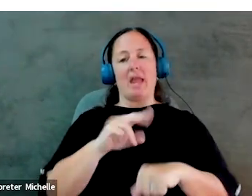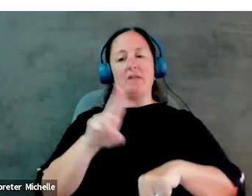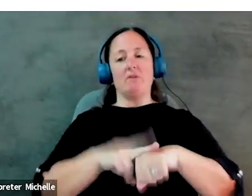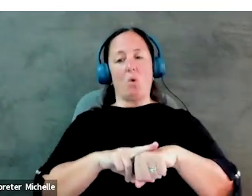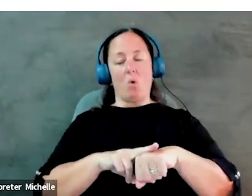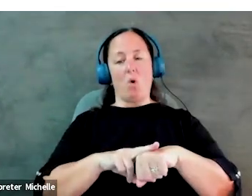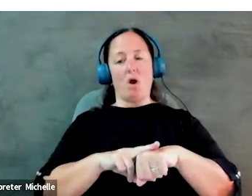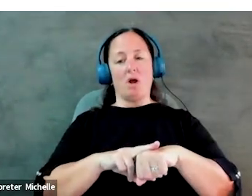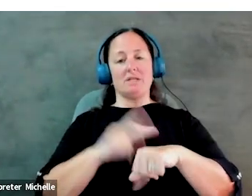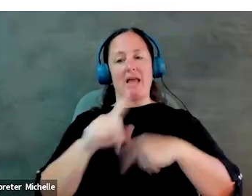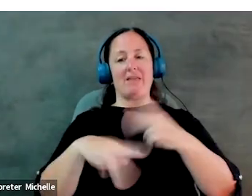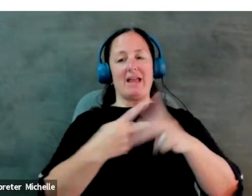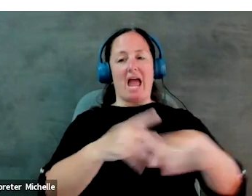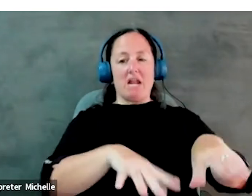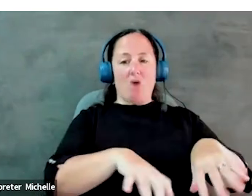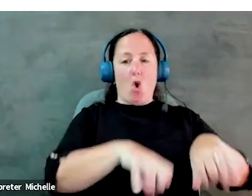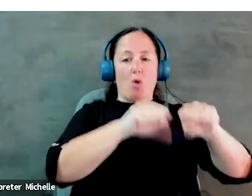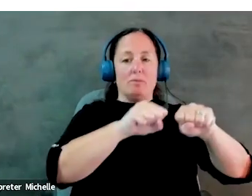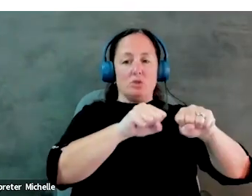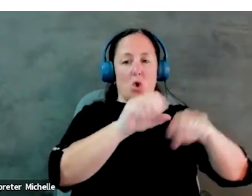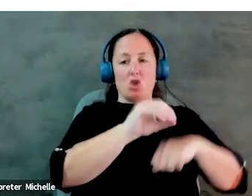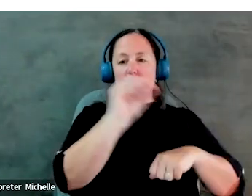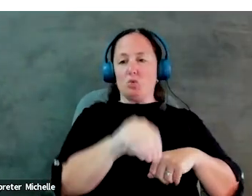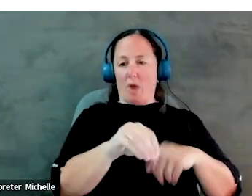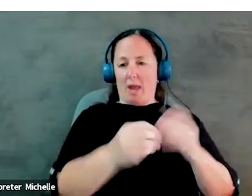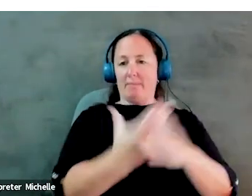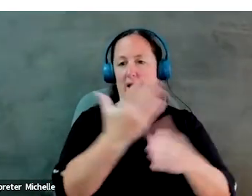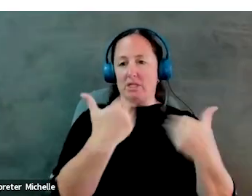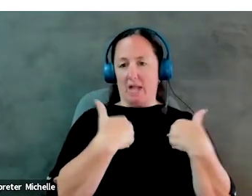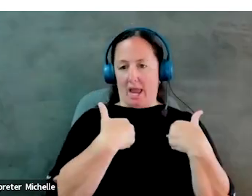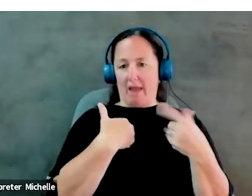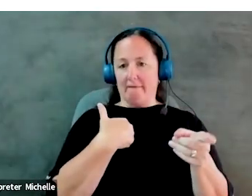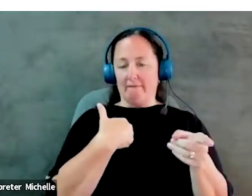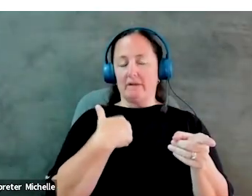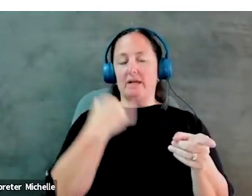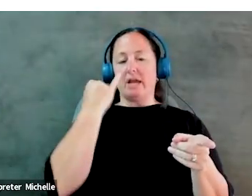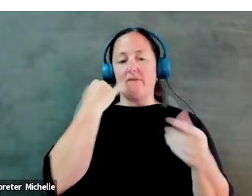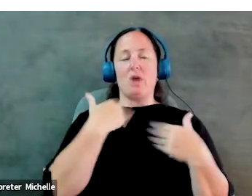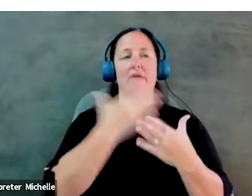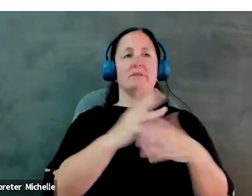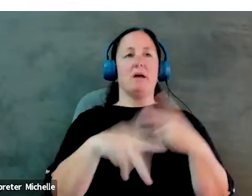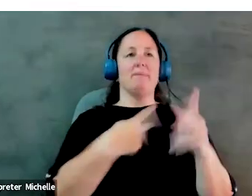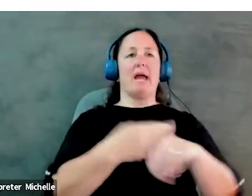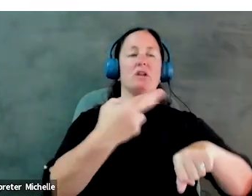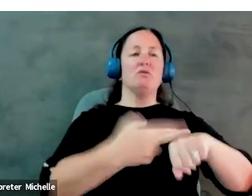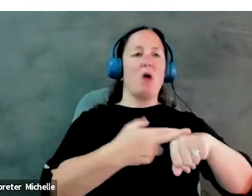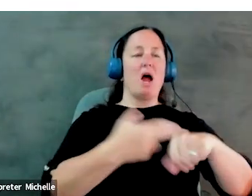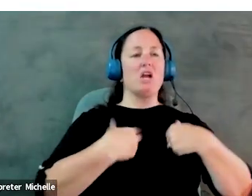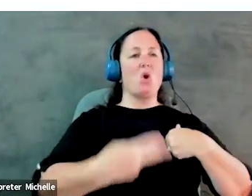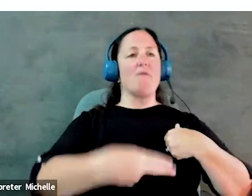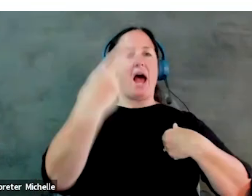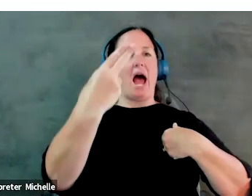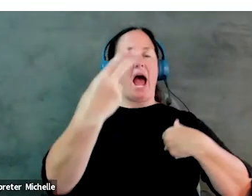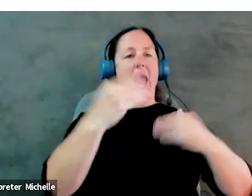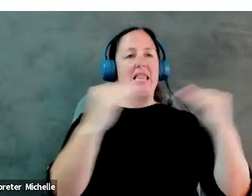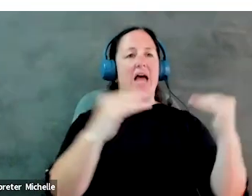And of course, the type of absorption rate that the plant will have. If we have some types of rocks, they have